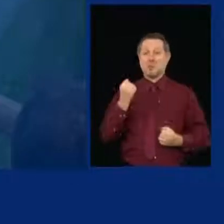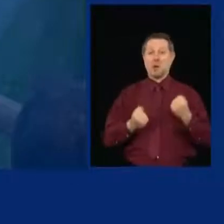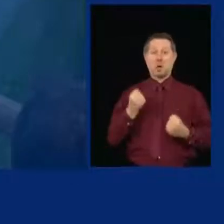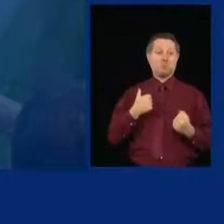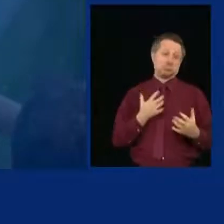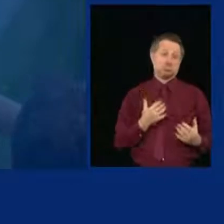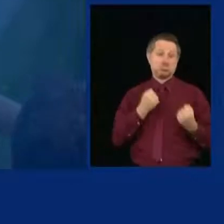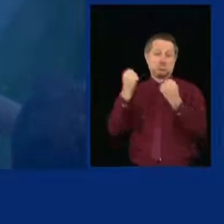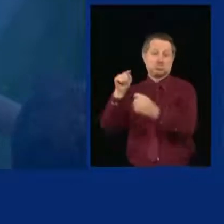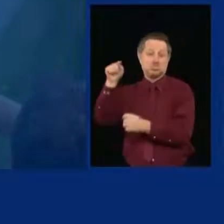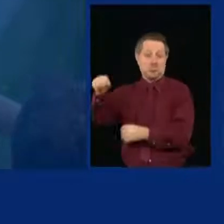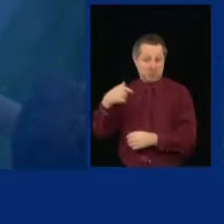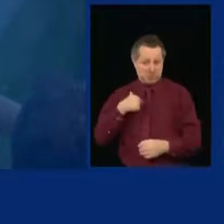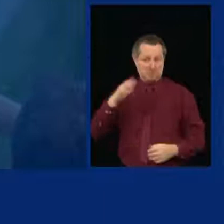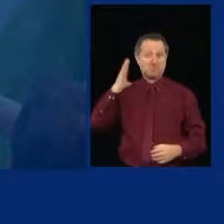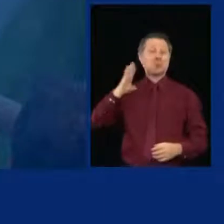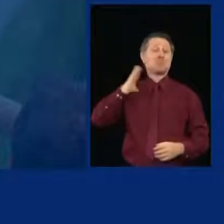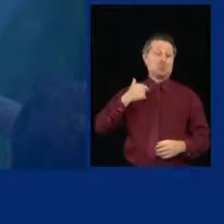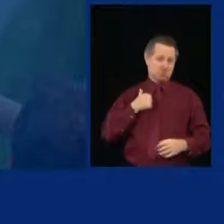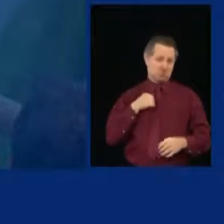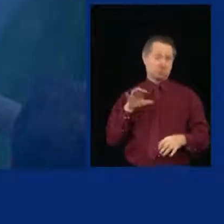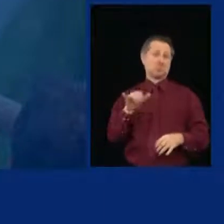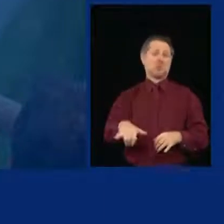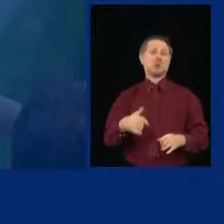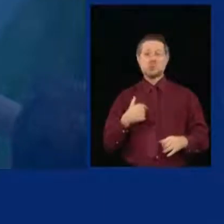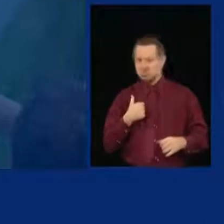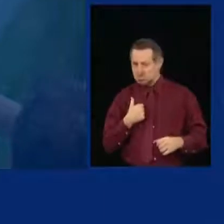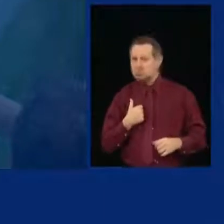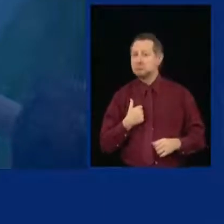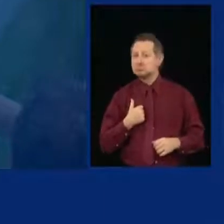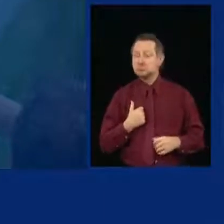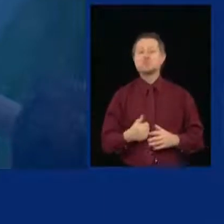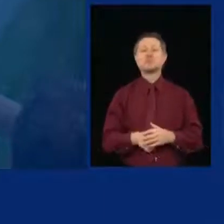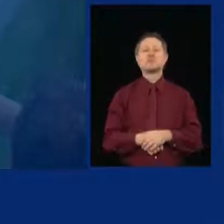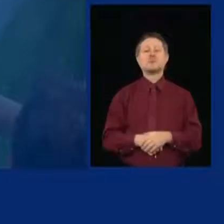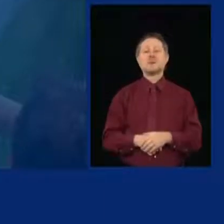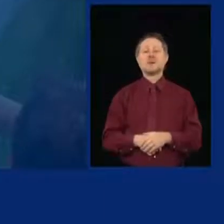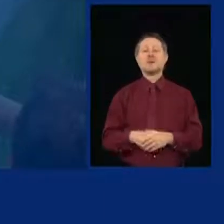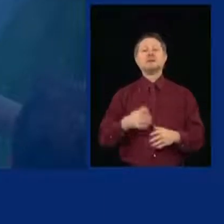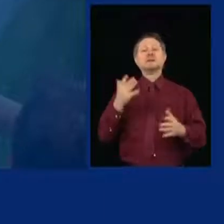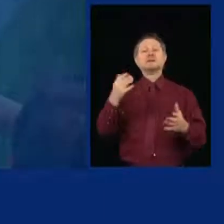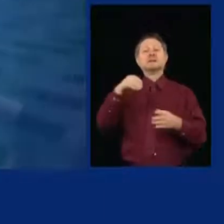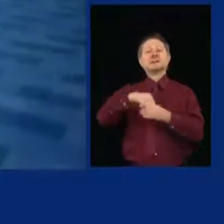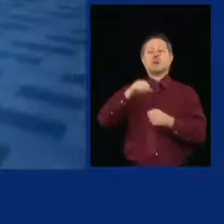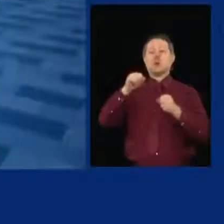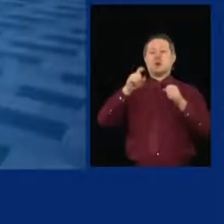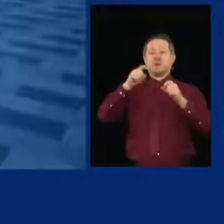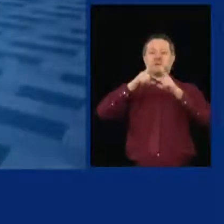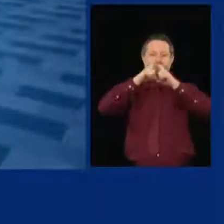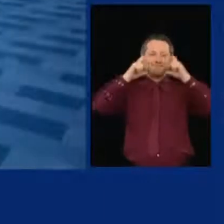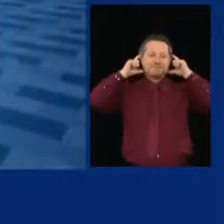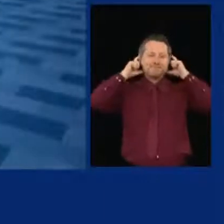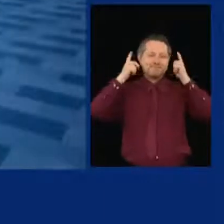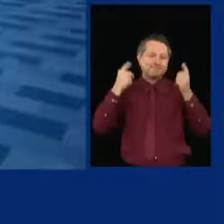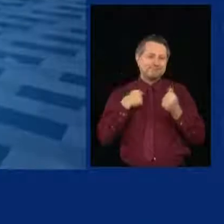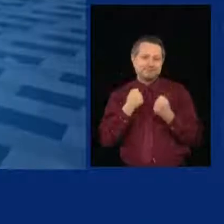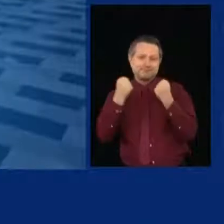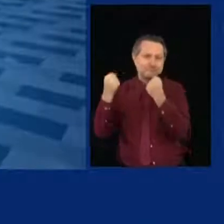done it before. I can do it again. Wear a mask in the car. I don't even have to wear a mask in the car. I'll be